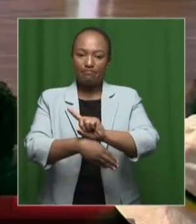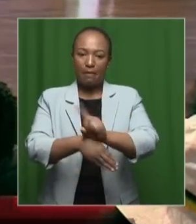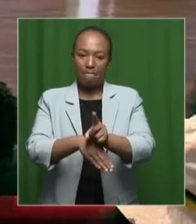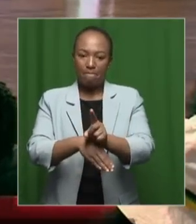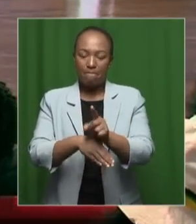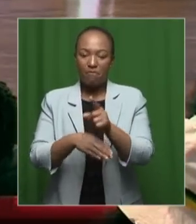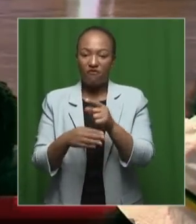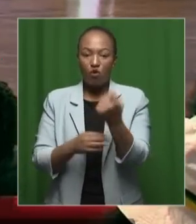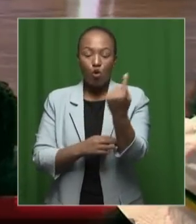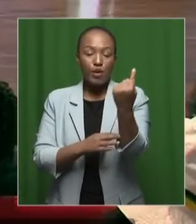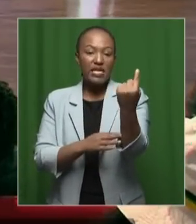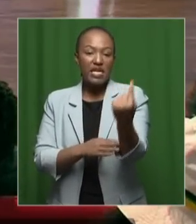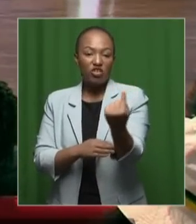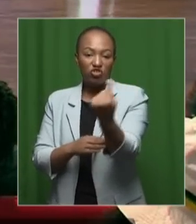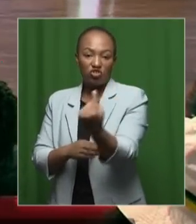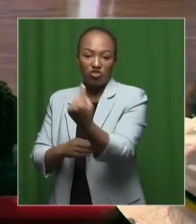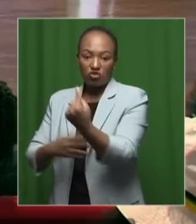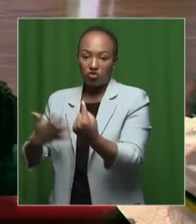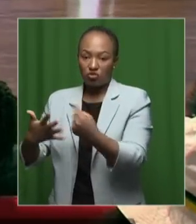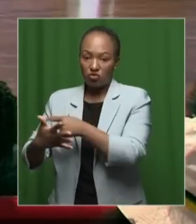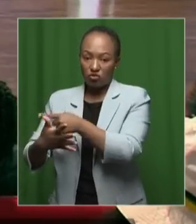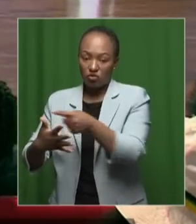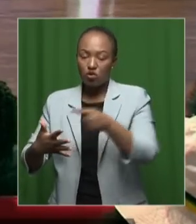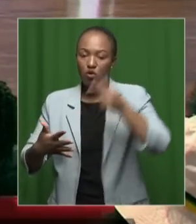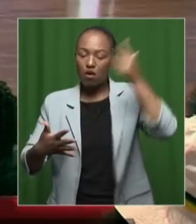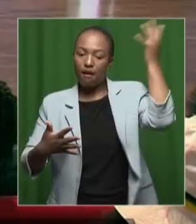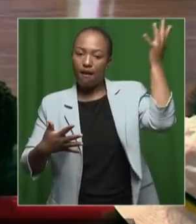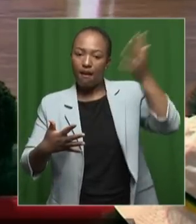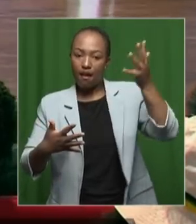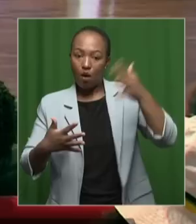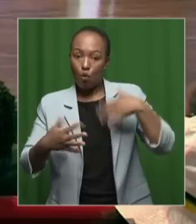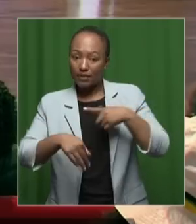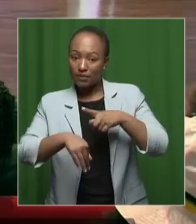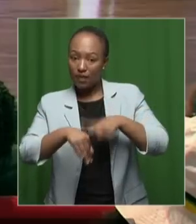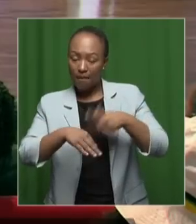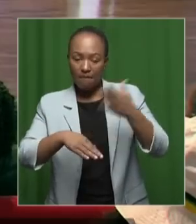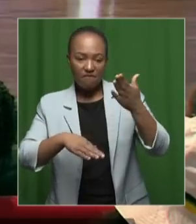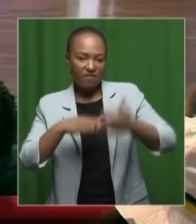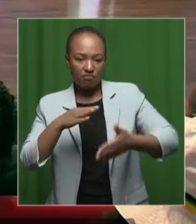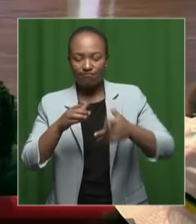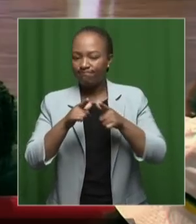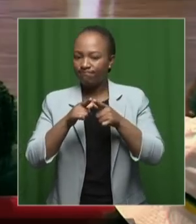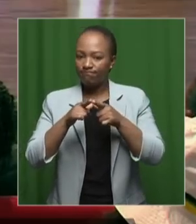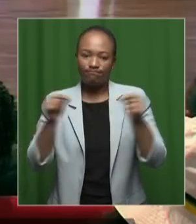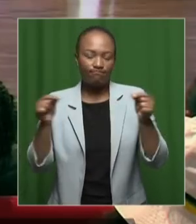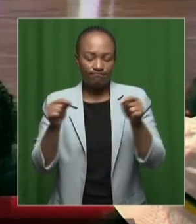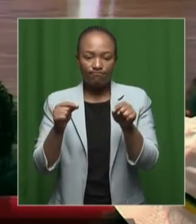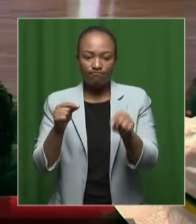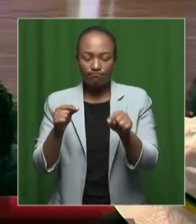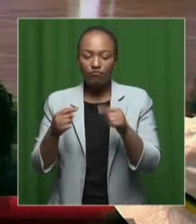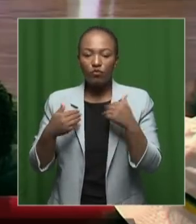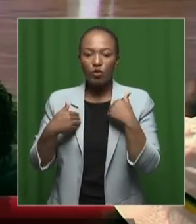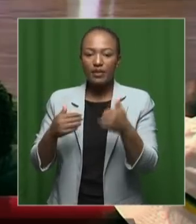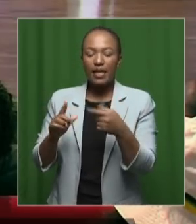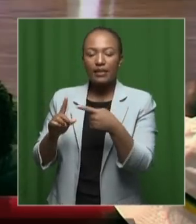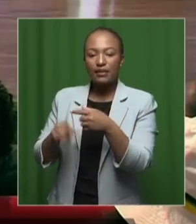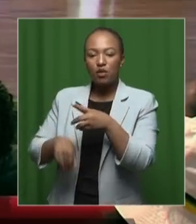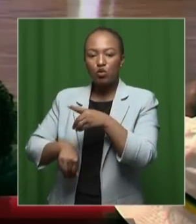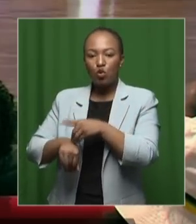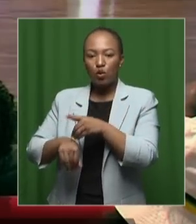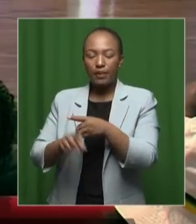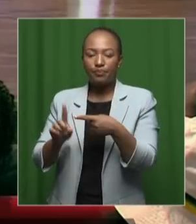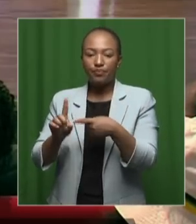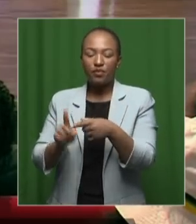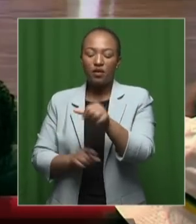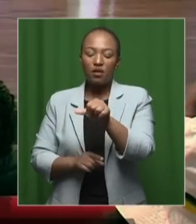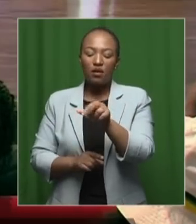to make an opening statement. When it's over, it's over. So, please, we're going to start here with Dr. Aaron Motsoaledi to my immediate